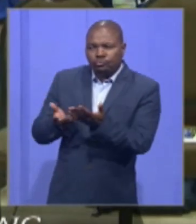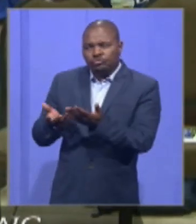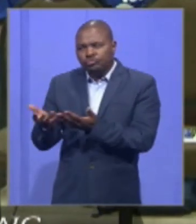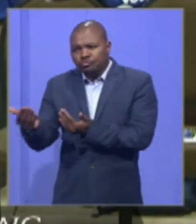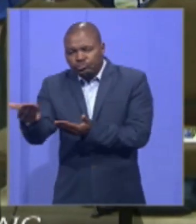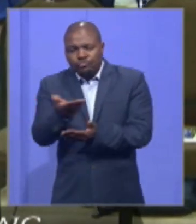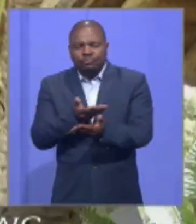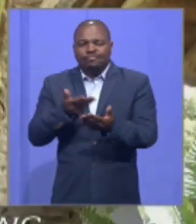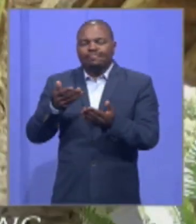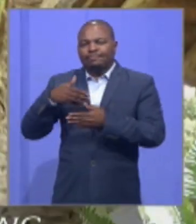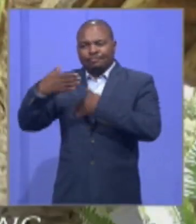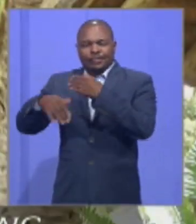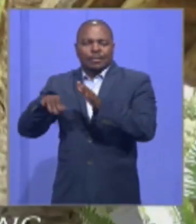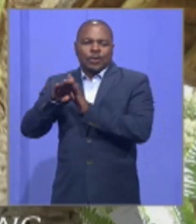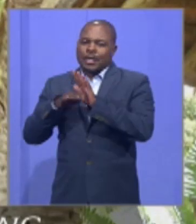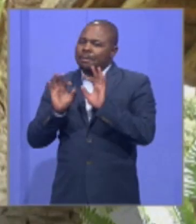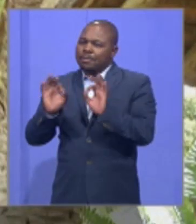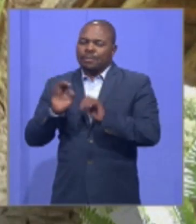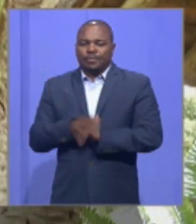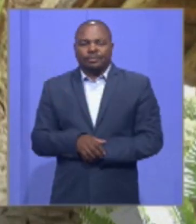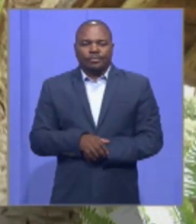thelelo. Limpopo's team is quite ready.